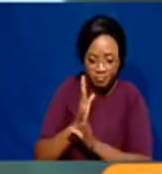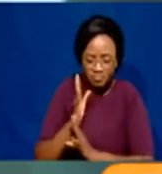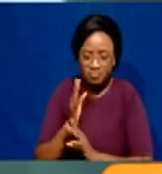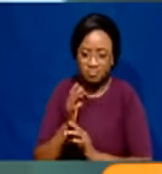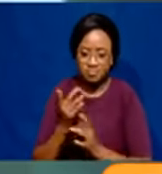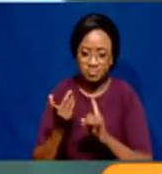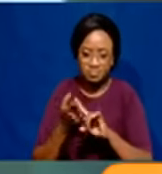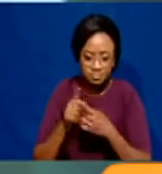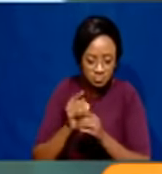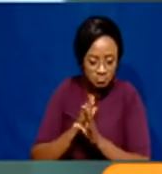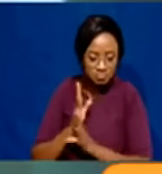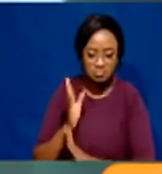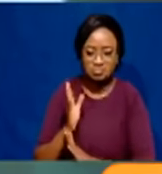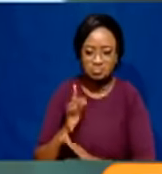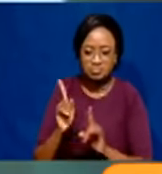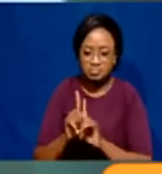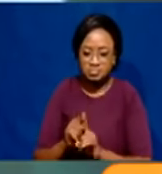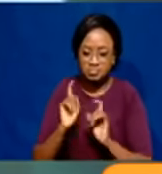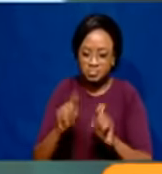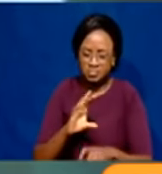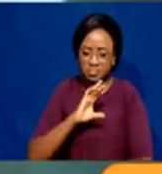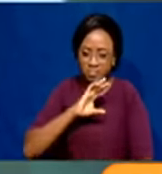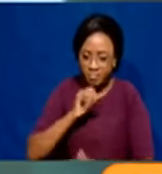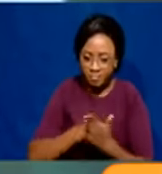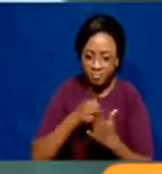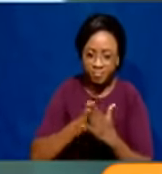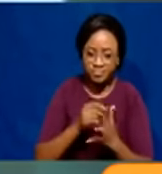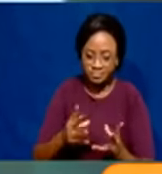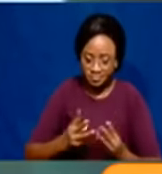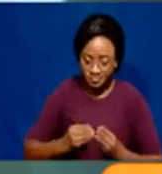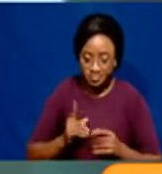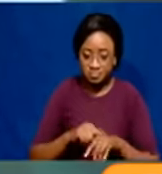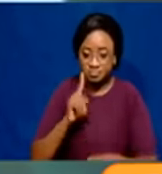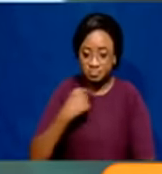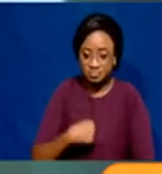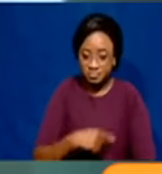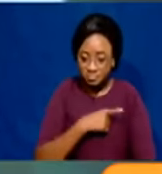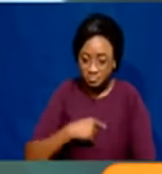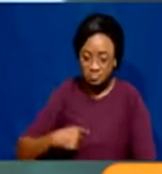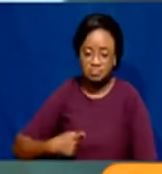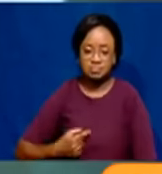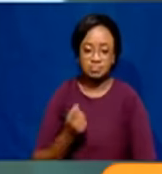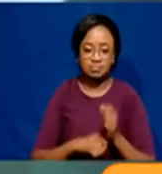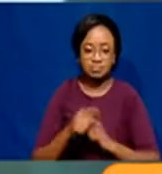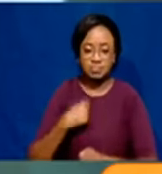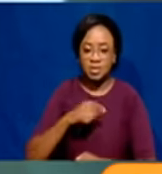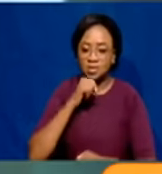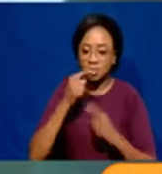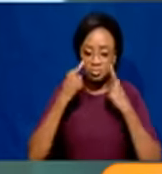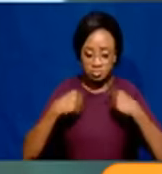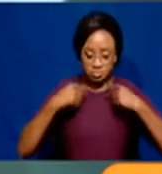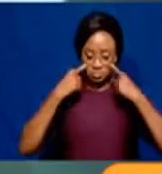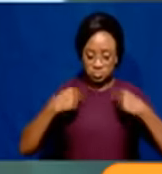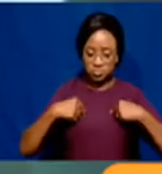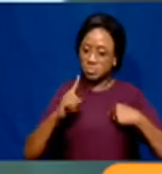and most importantly, about taking responsibility for their mistakes and not putting self above